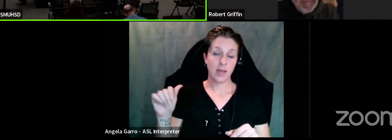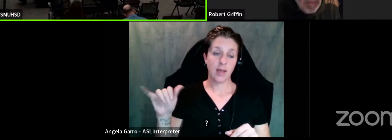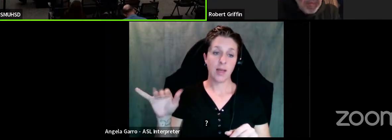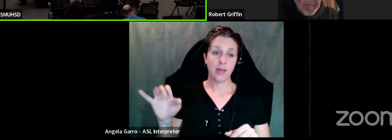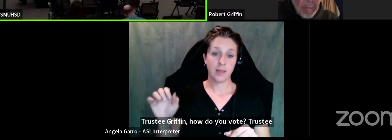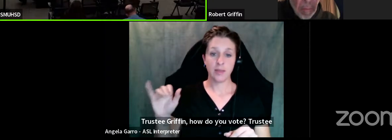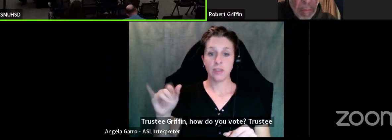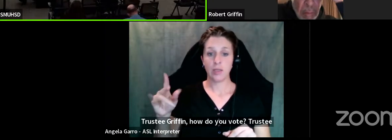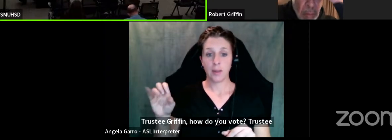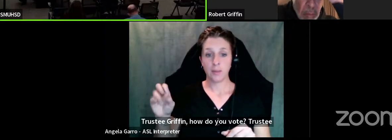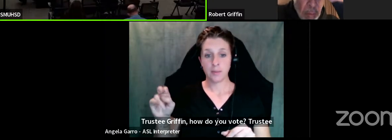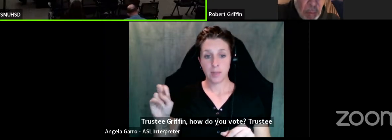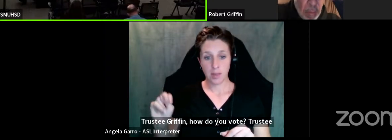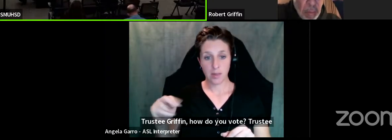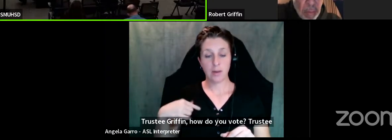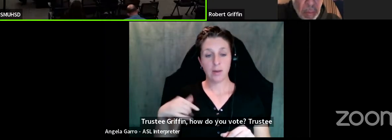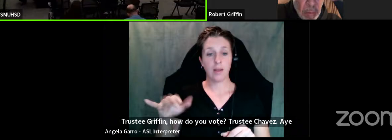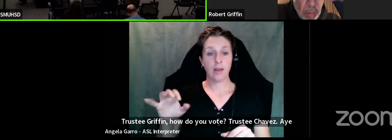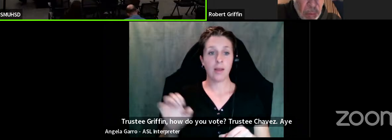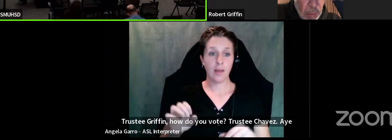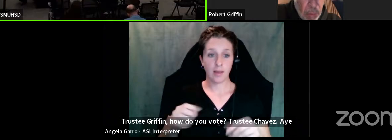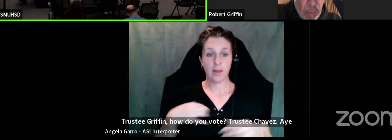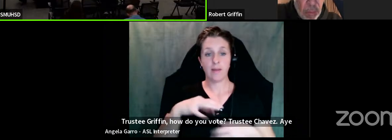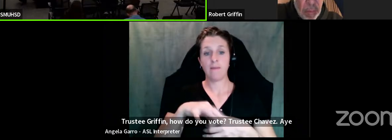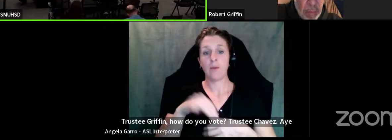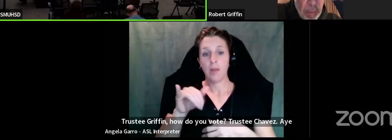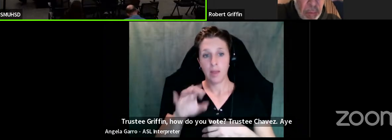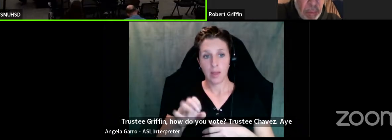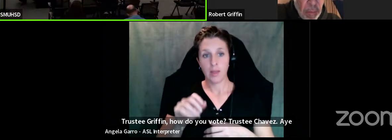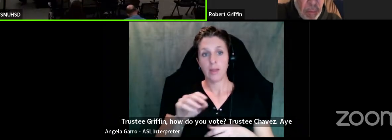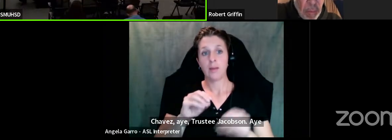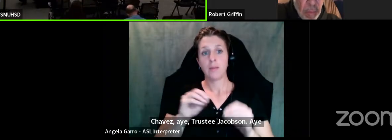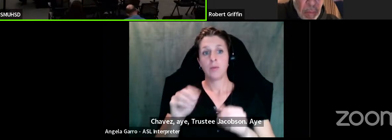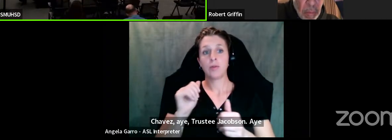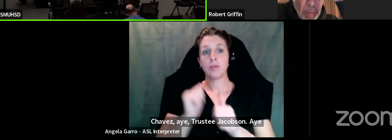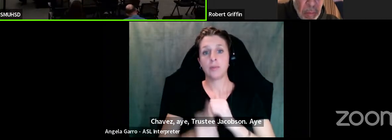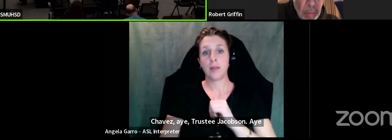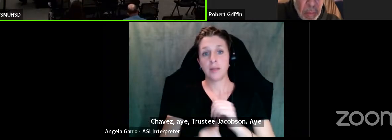Aye. And I vote aye. Motion passes.